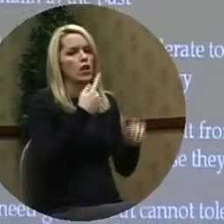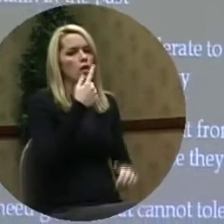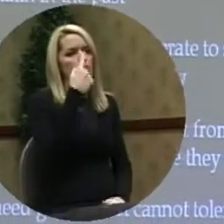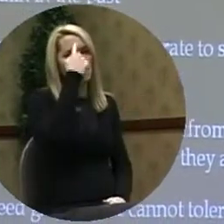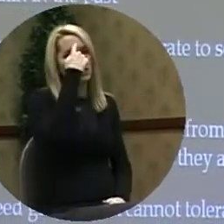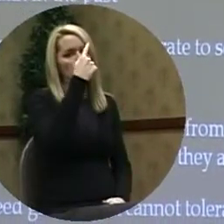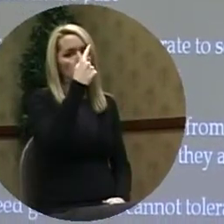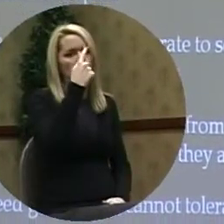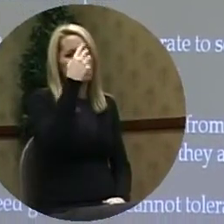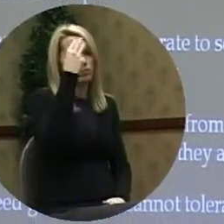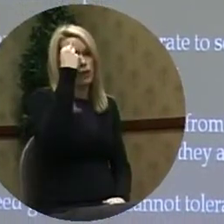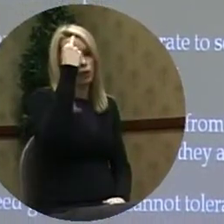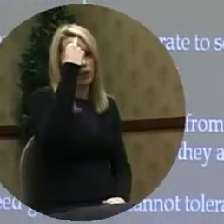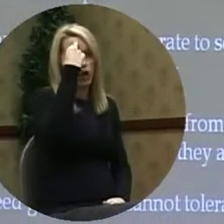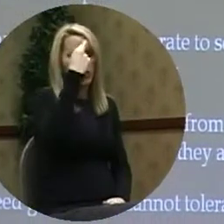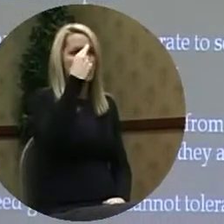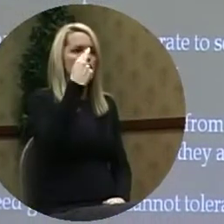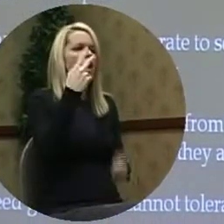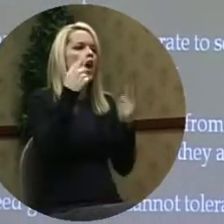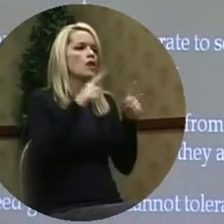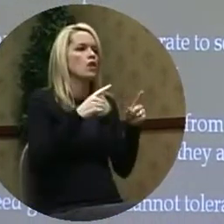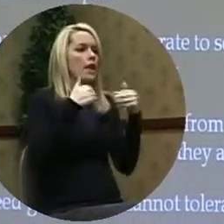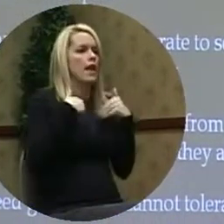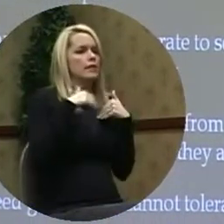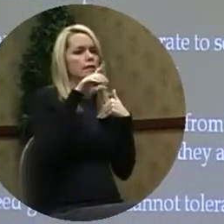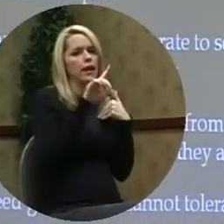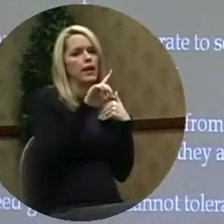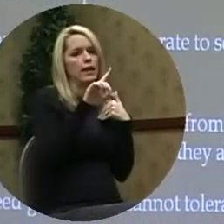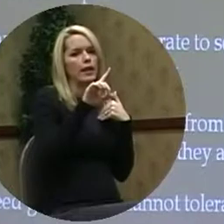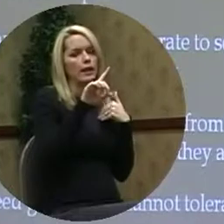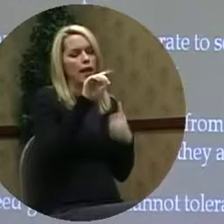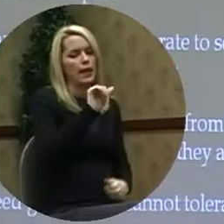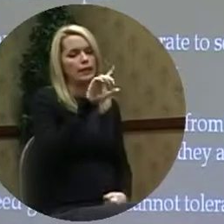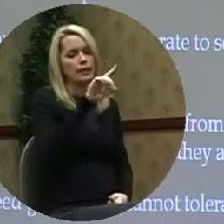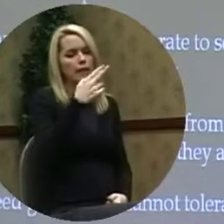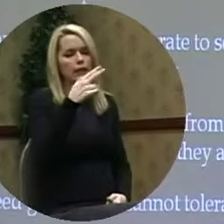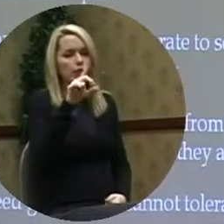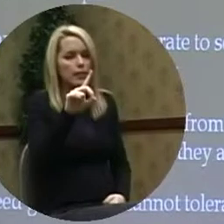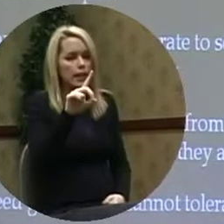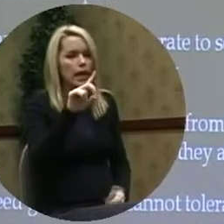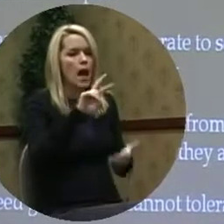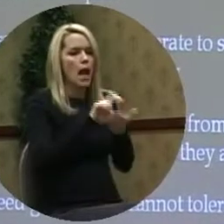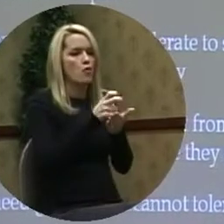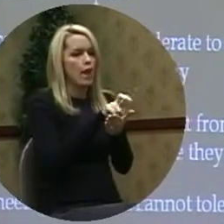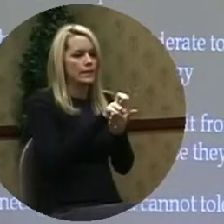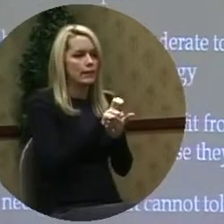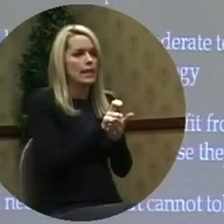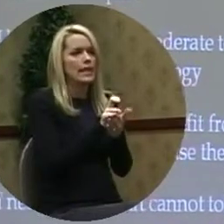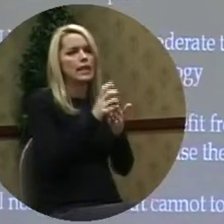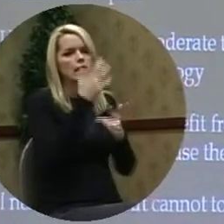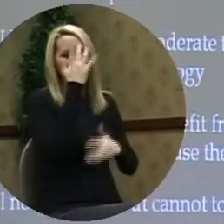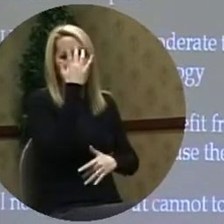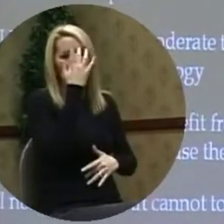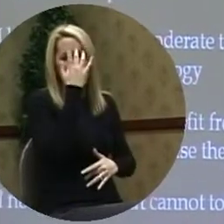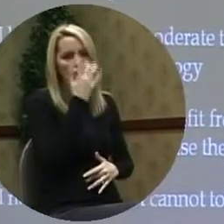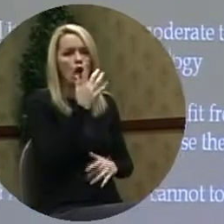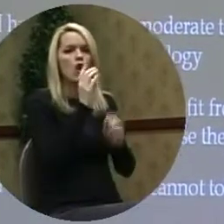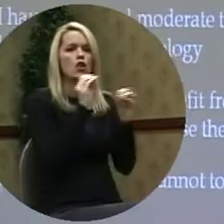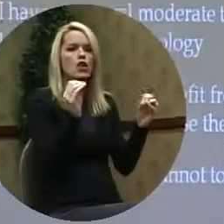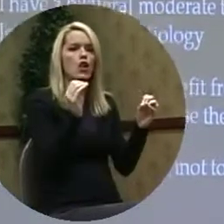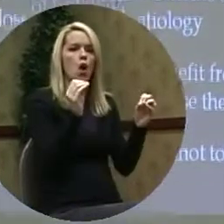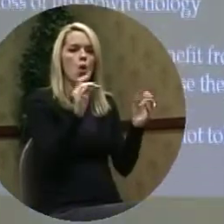also has attention deficit hyperactivity disorder. She's on no meds, could use glasses and hearing aids, but